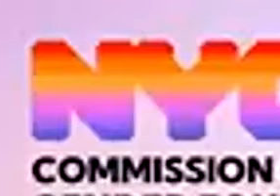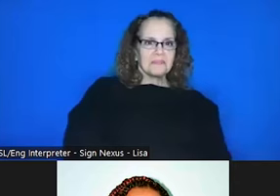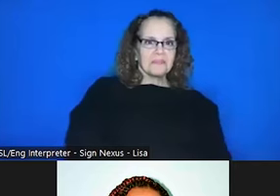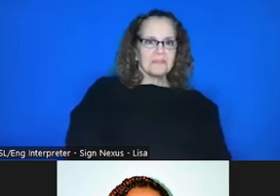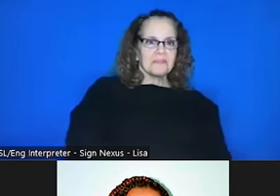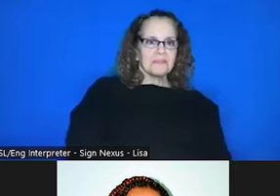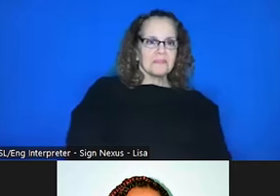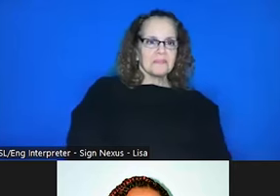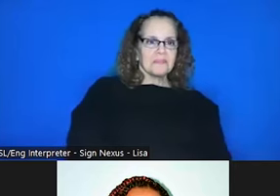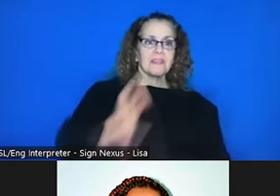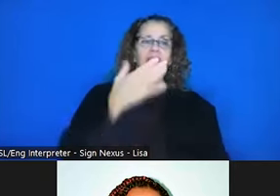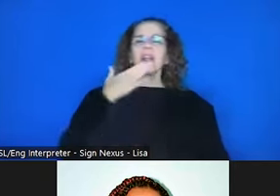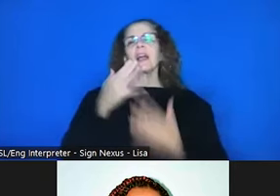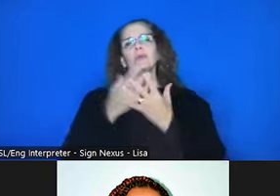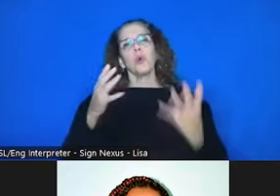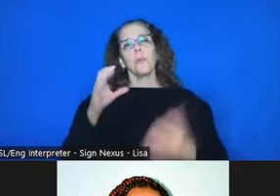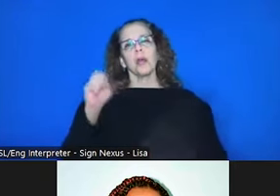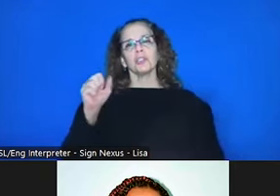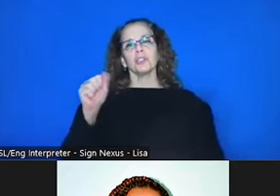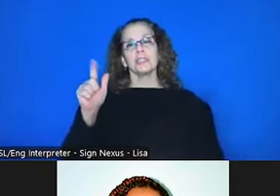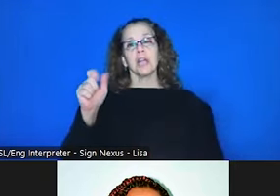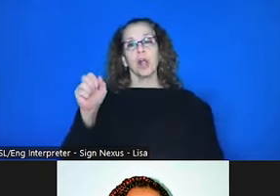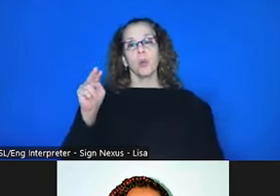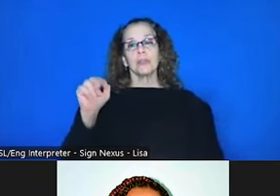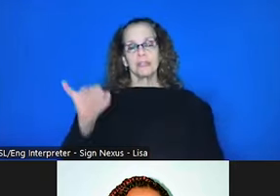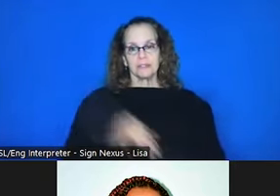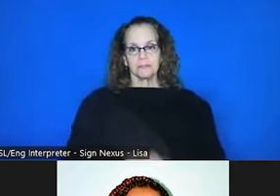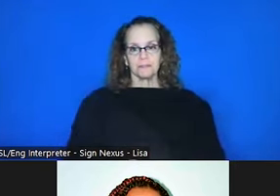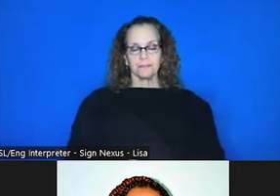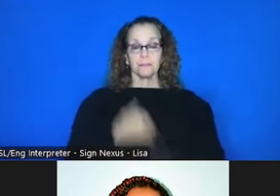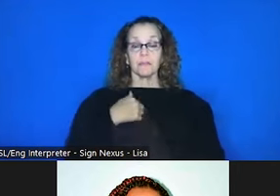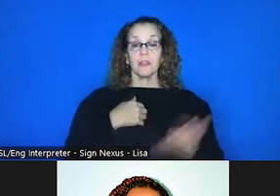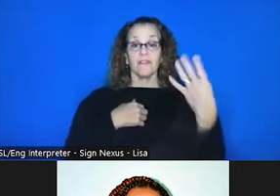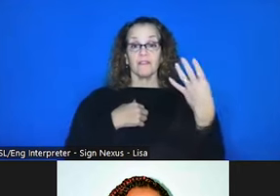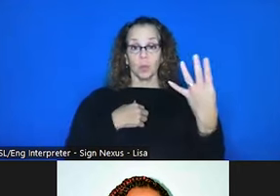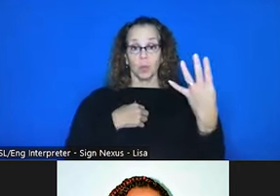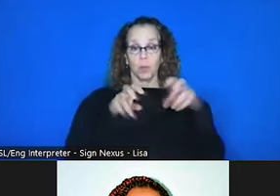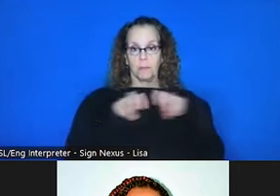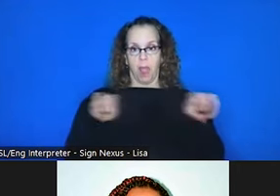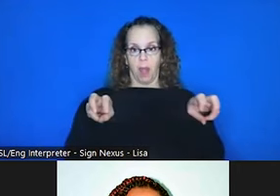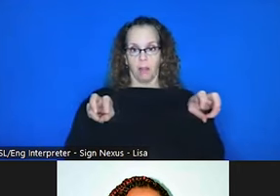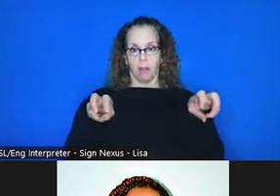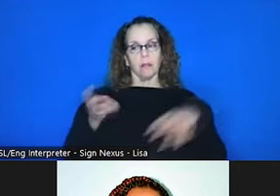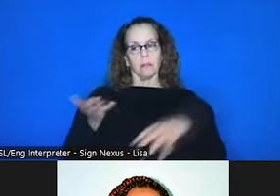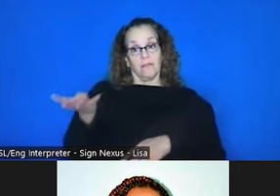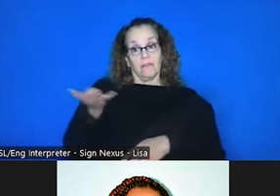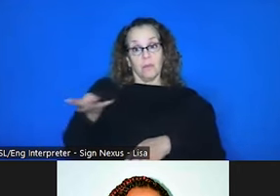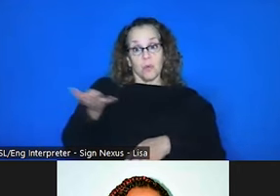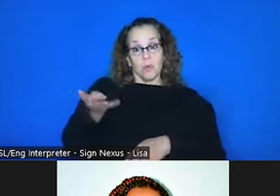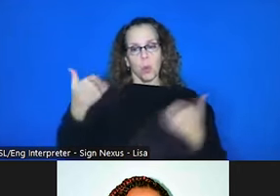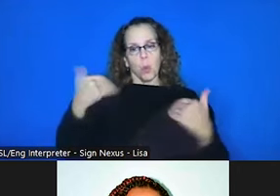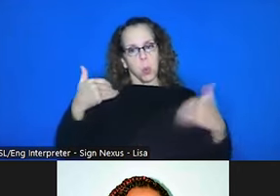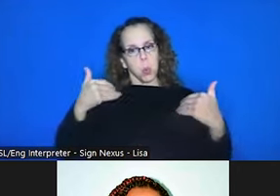Thank you so much, Saloni. So we are joined today by four panelists with deep knowledge and expertise on these